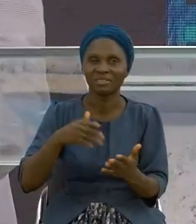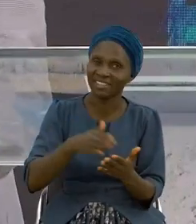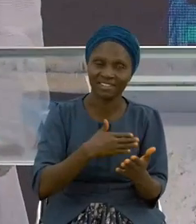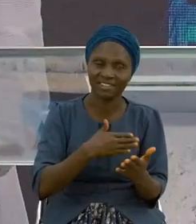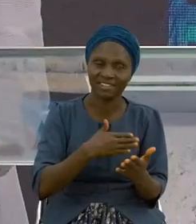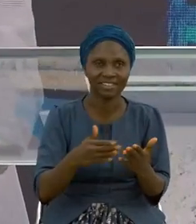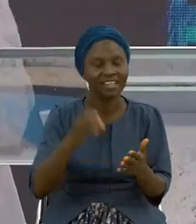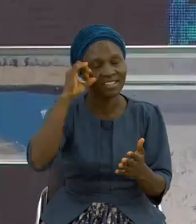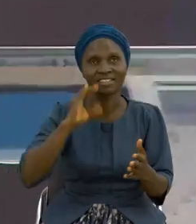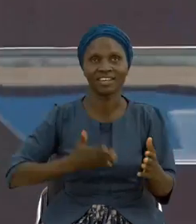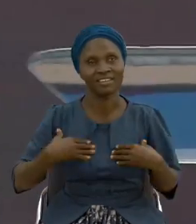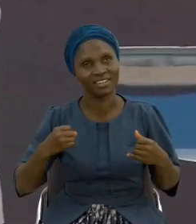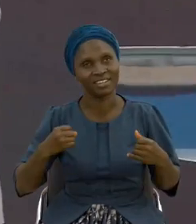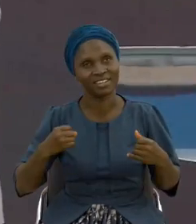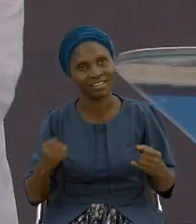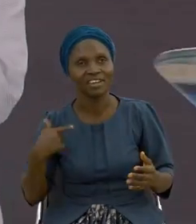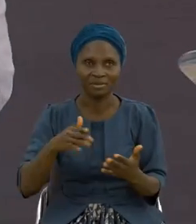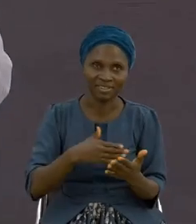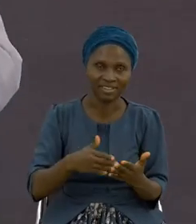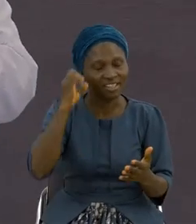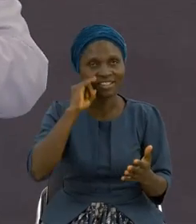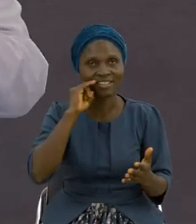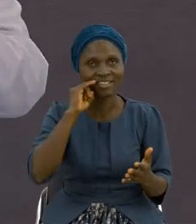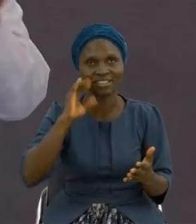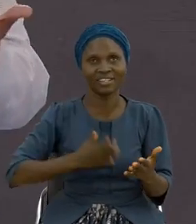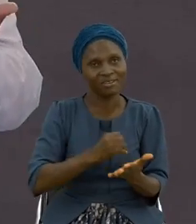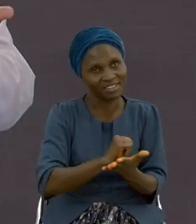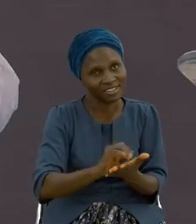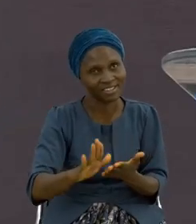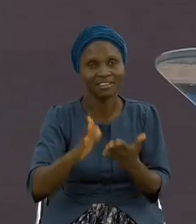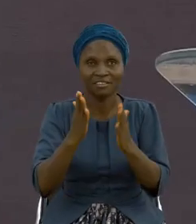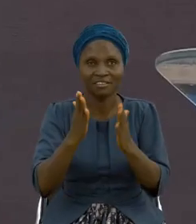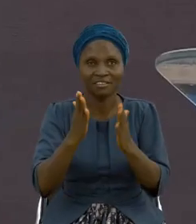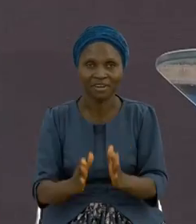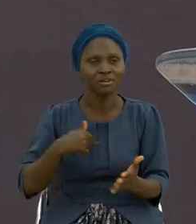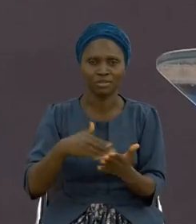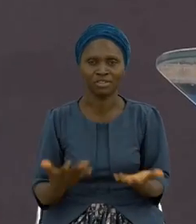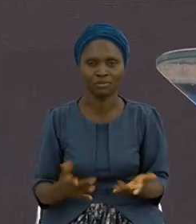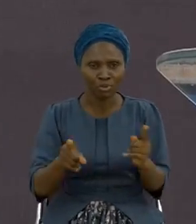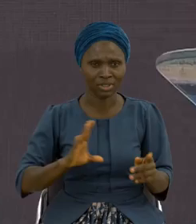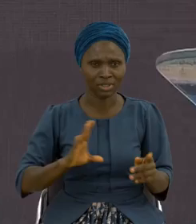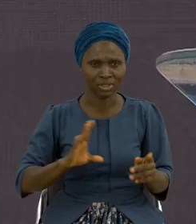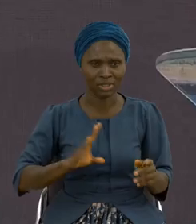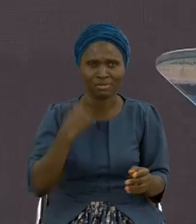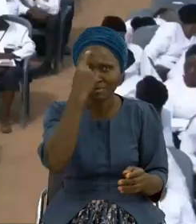sanctifier was seen but our faces don't show that sanctification